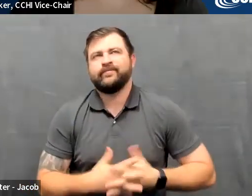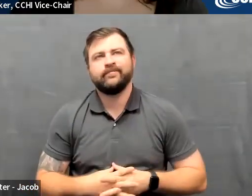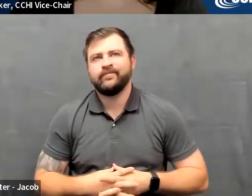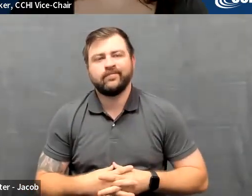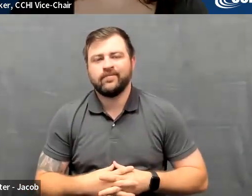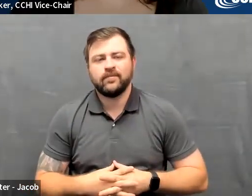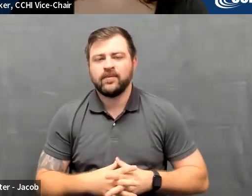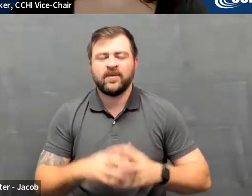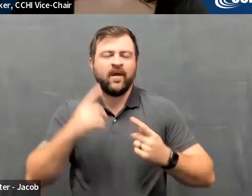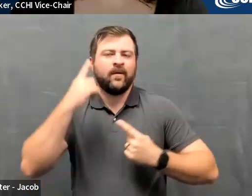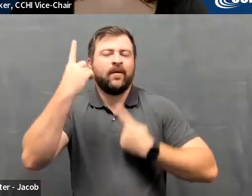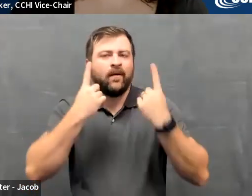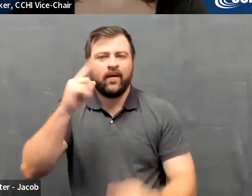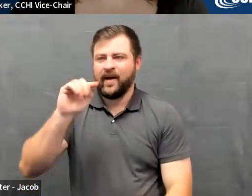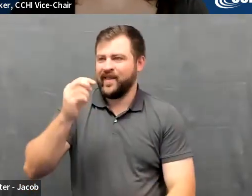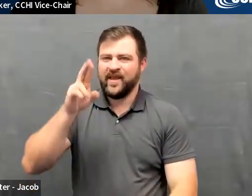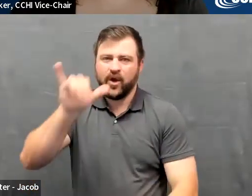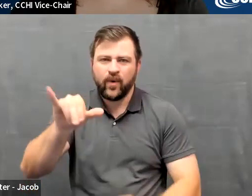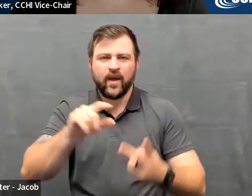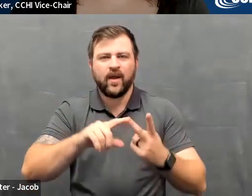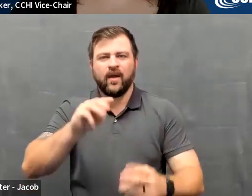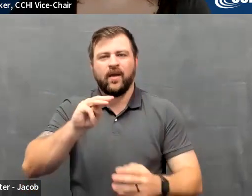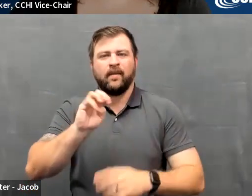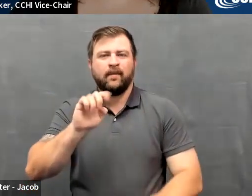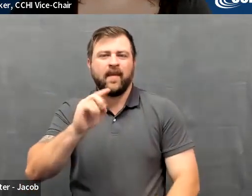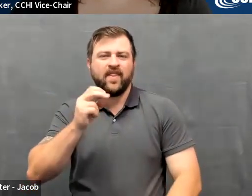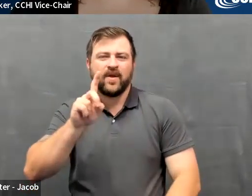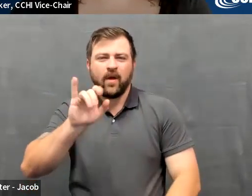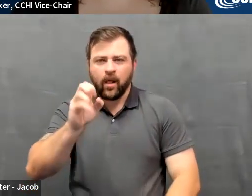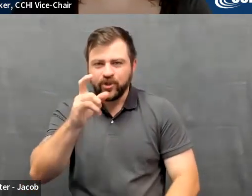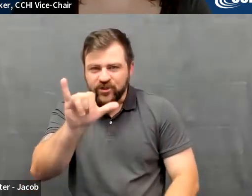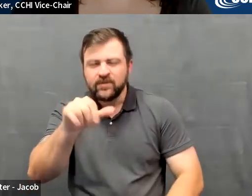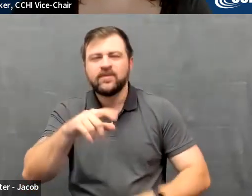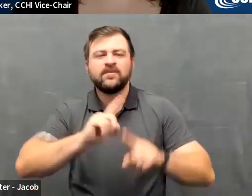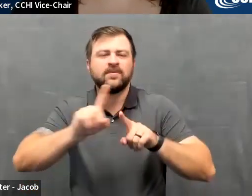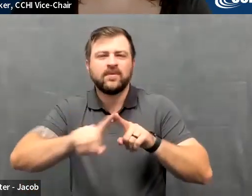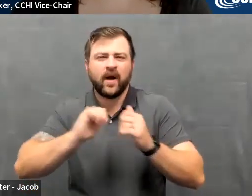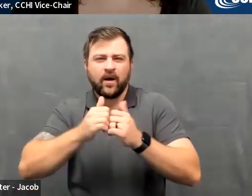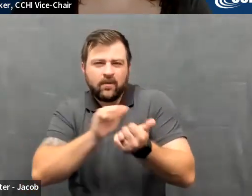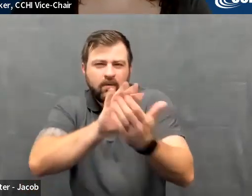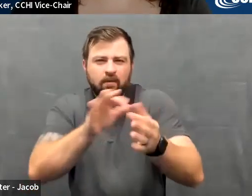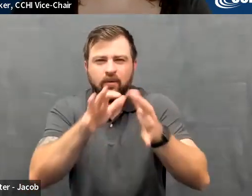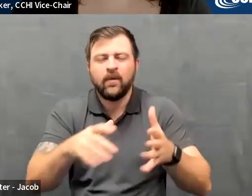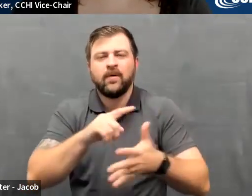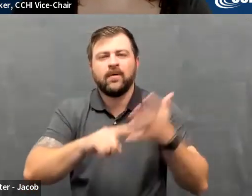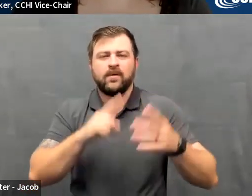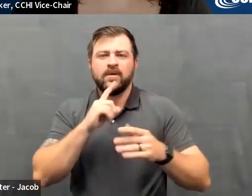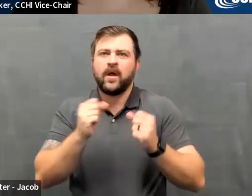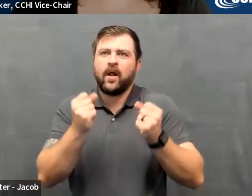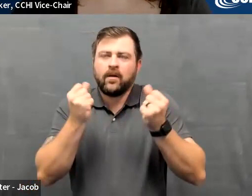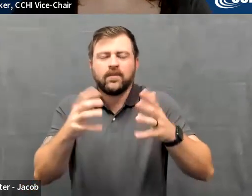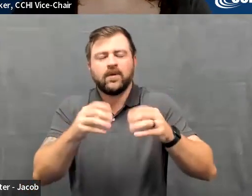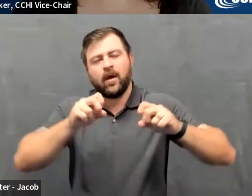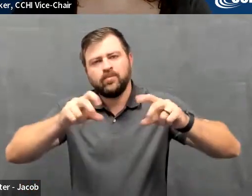the theory of interpretation or methodology, but that they also have a lot of opportunity to